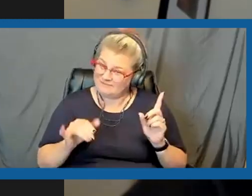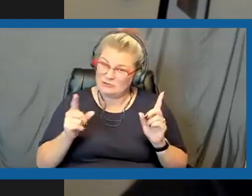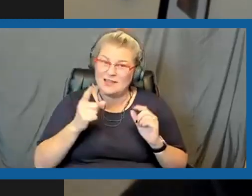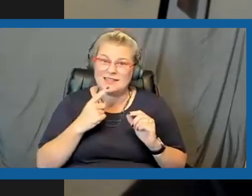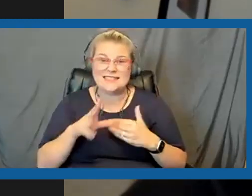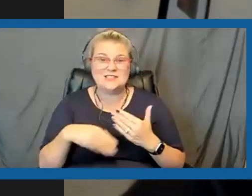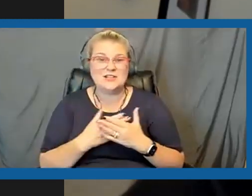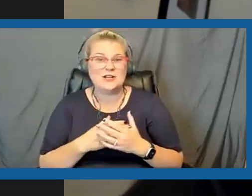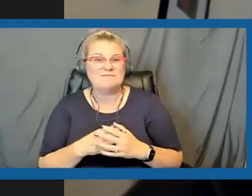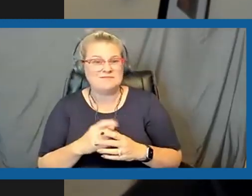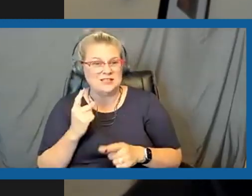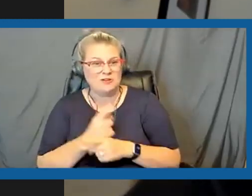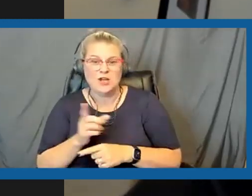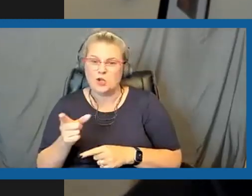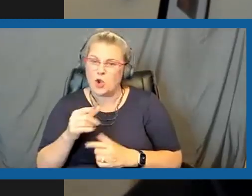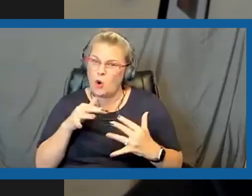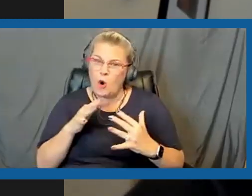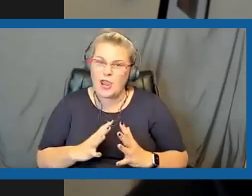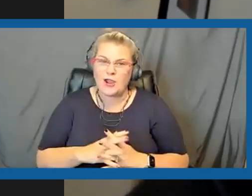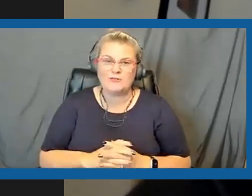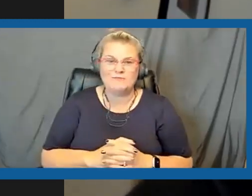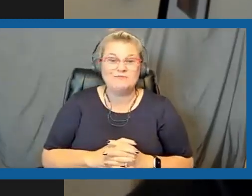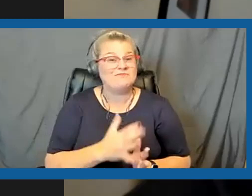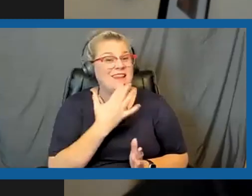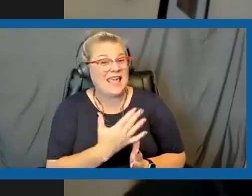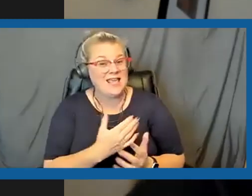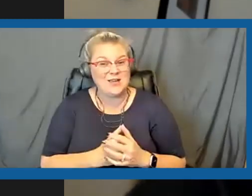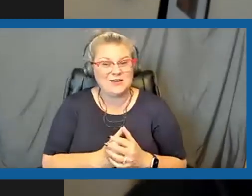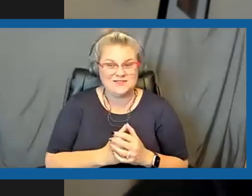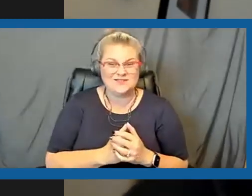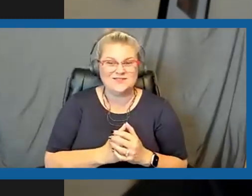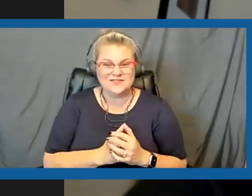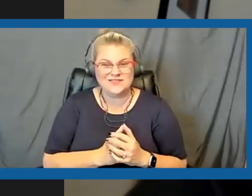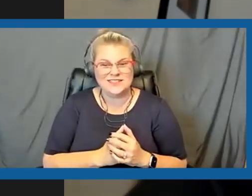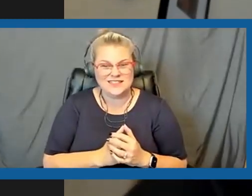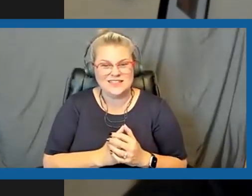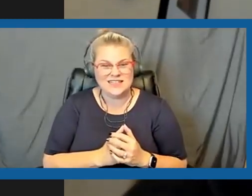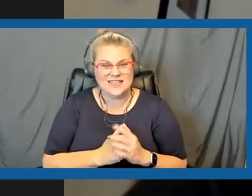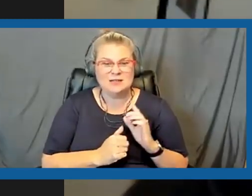it. You're a warrior. Thank you.